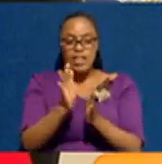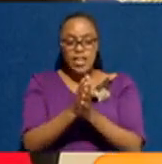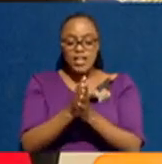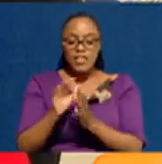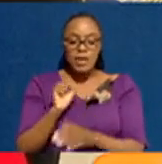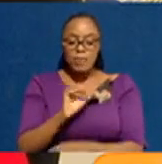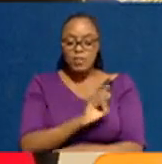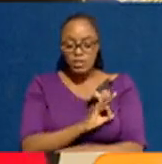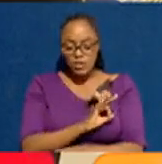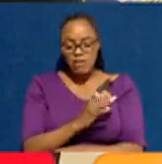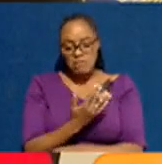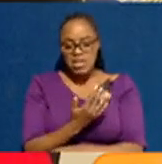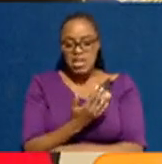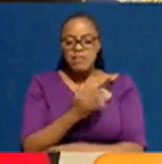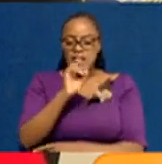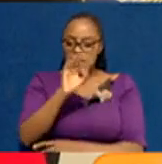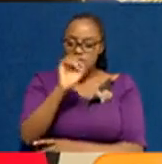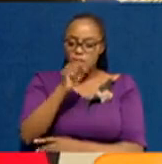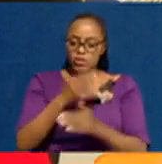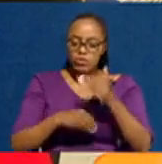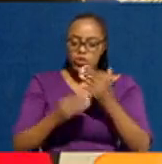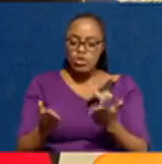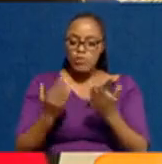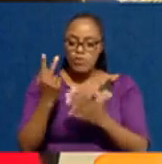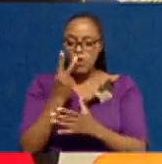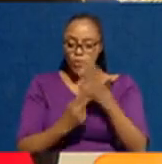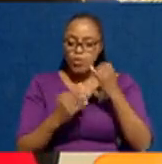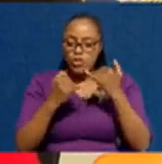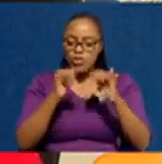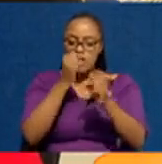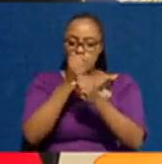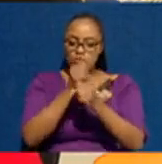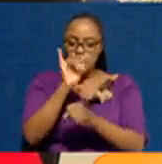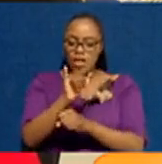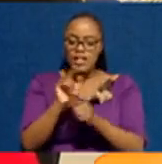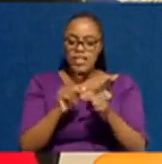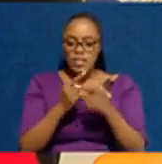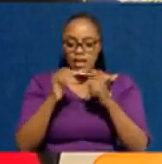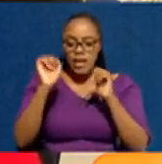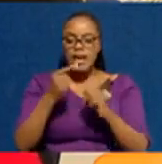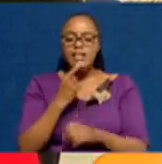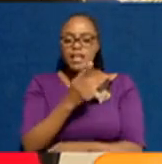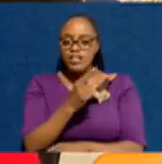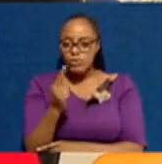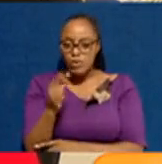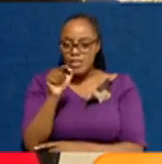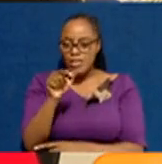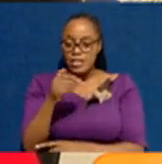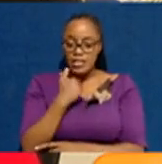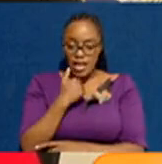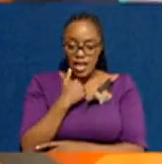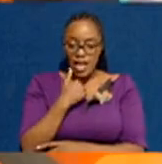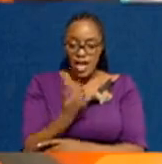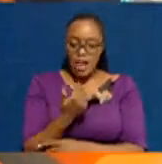personnel, if we can improve on those two, and we are really trying, then I can tell you people will start, you know, changing